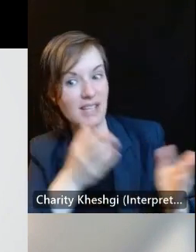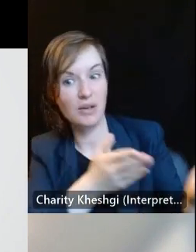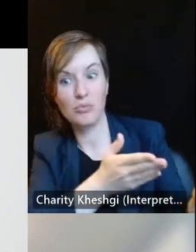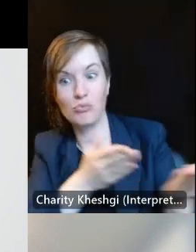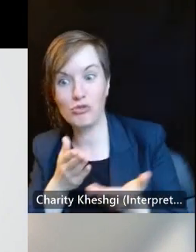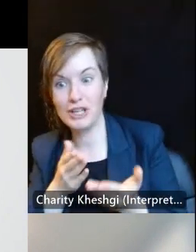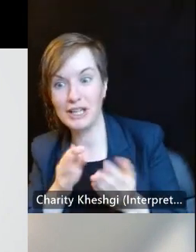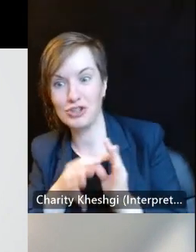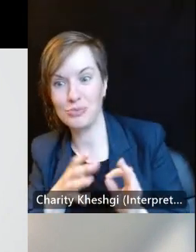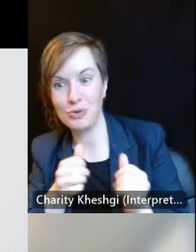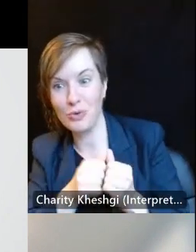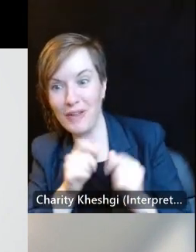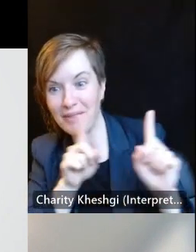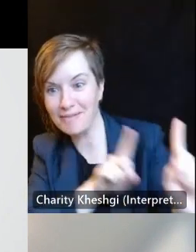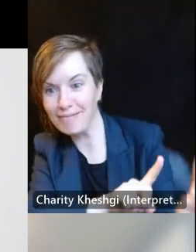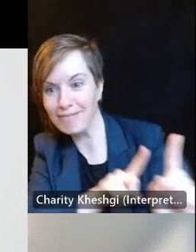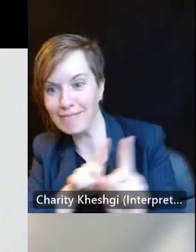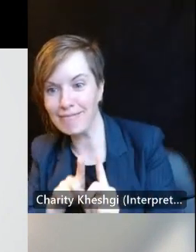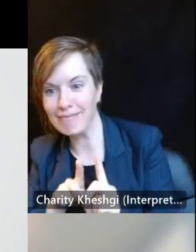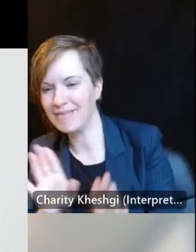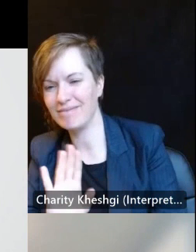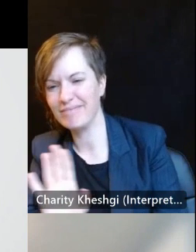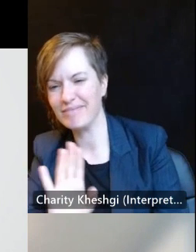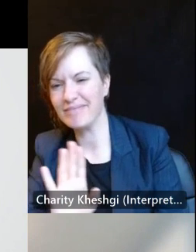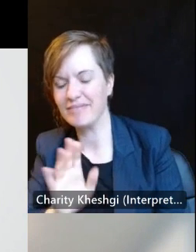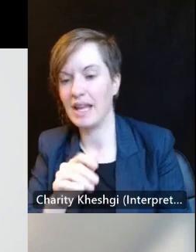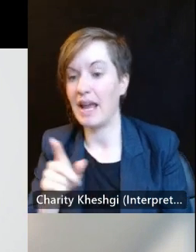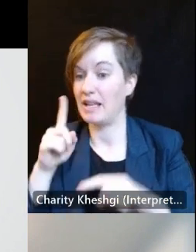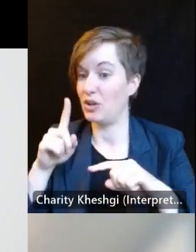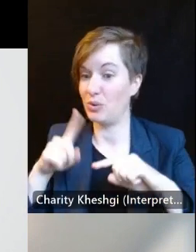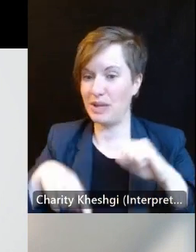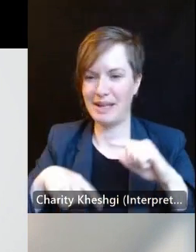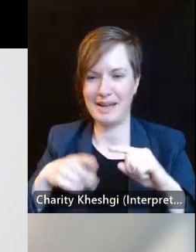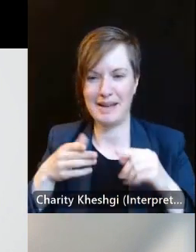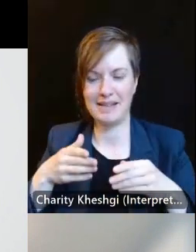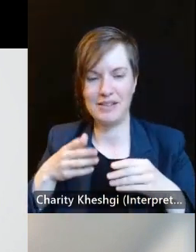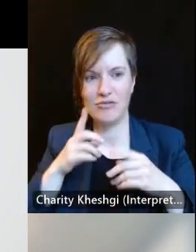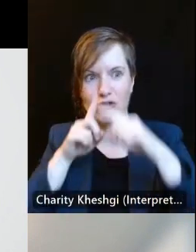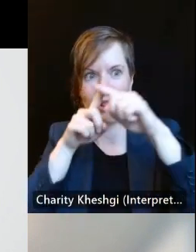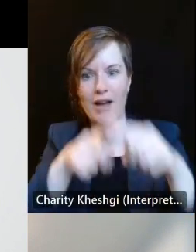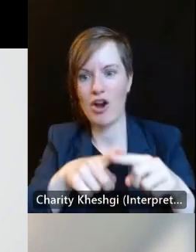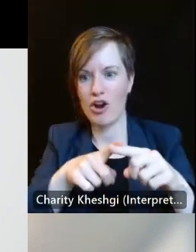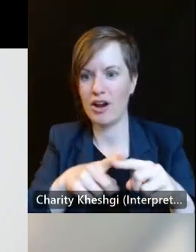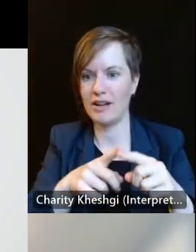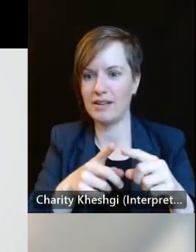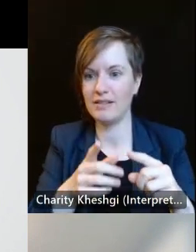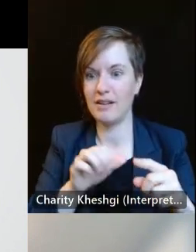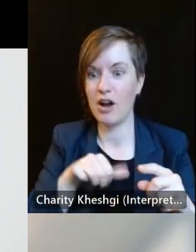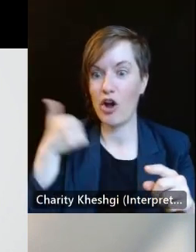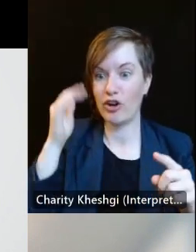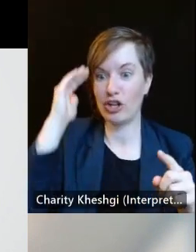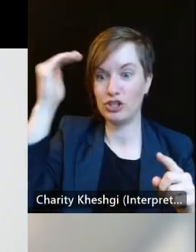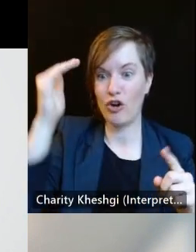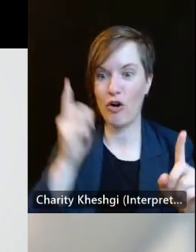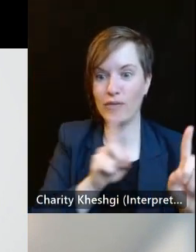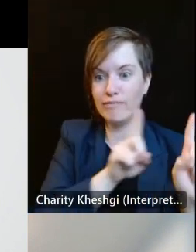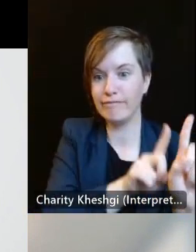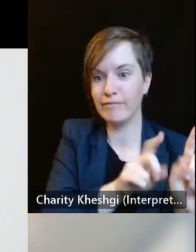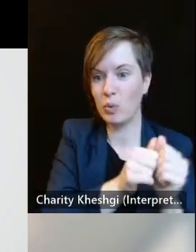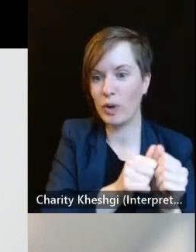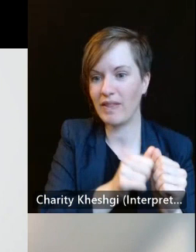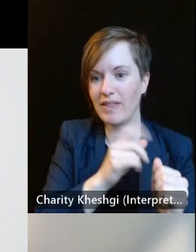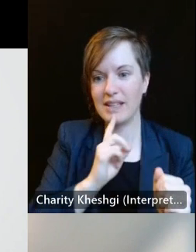an accompanying adult to interpret or rely on a minor child to interpret, except in